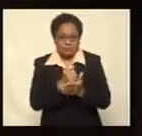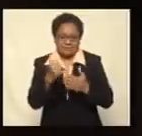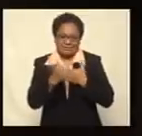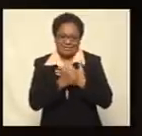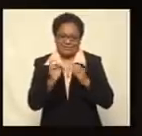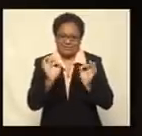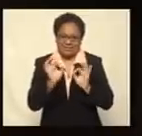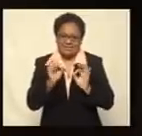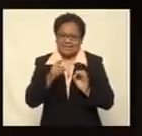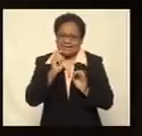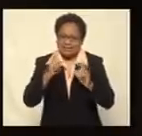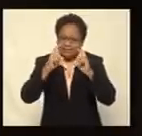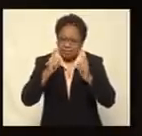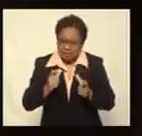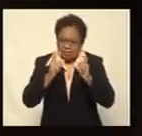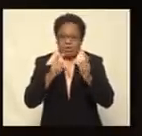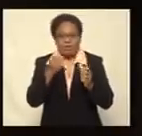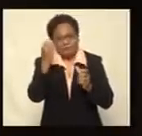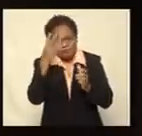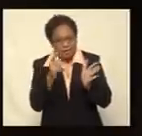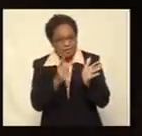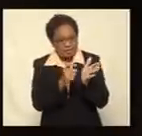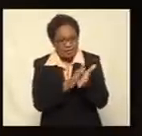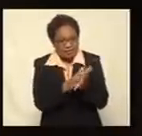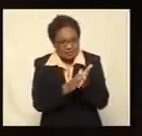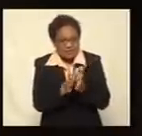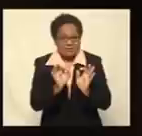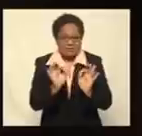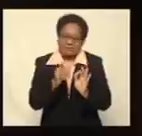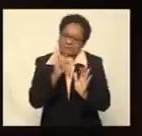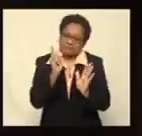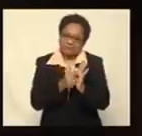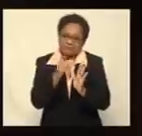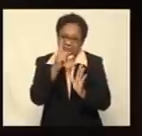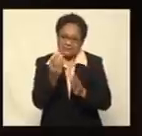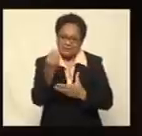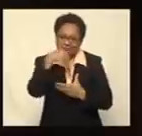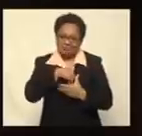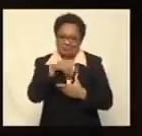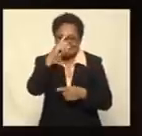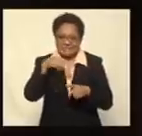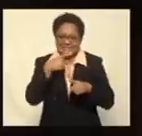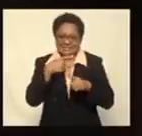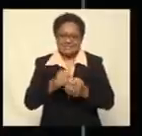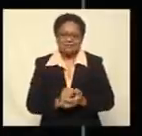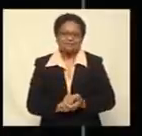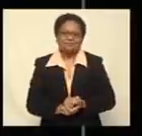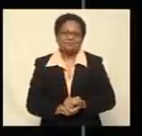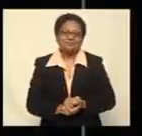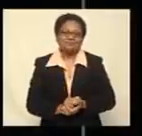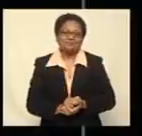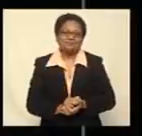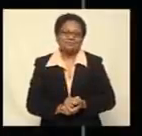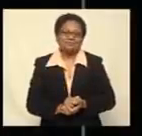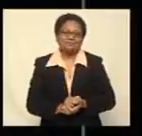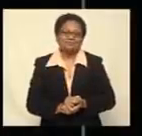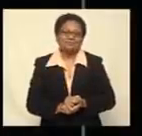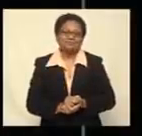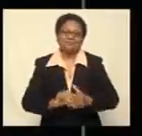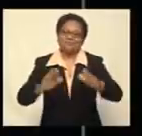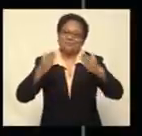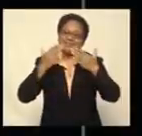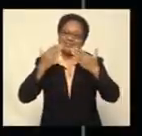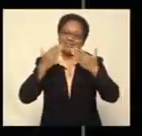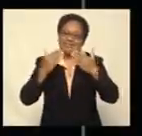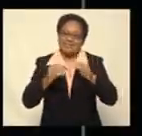carelessness can be very tragical given the contagious ability of this variant. Edwin. Christiana. Now, as you've